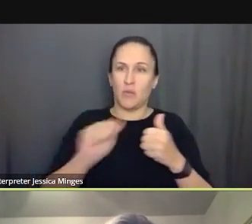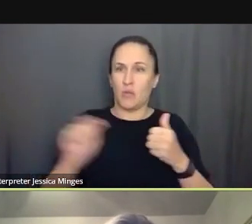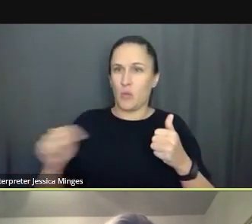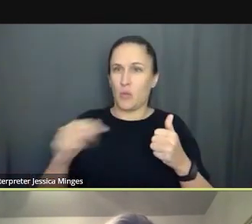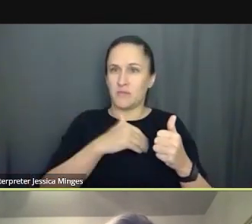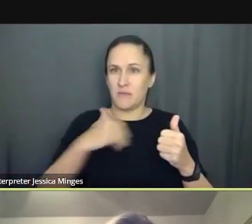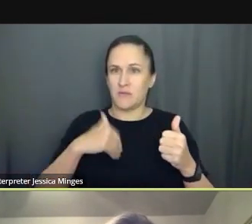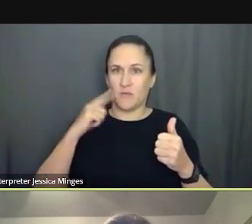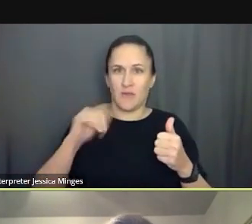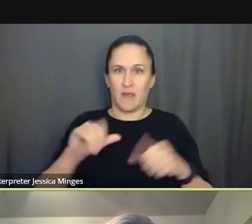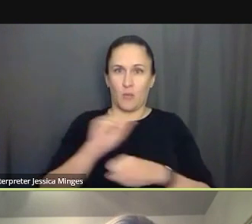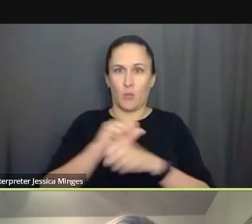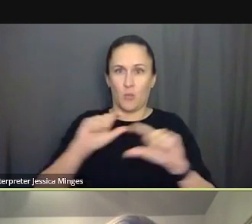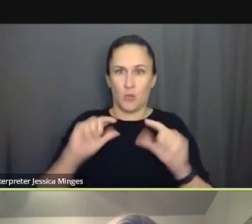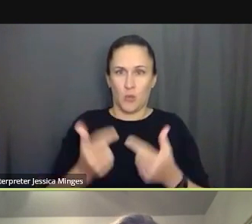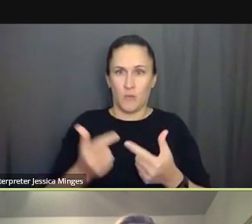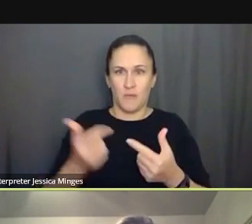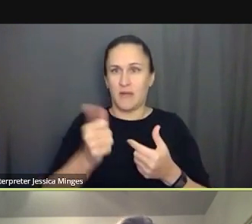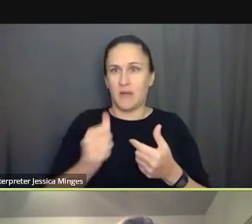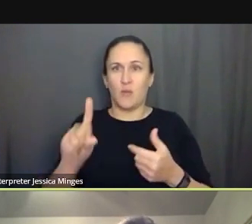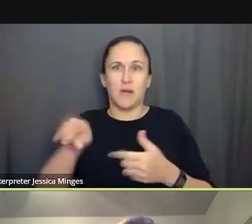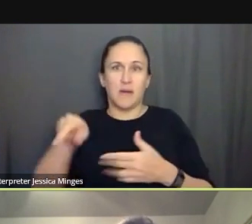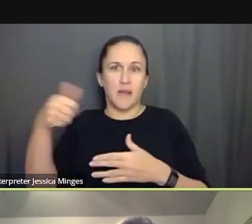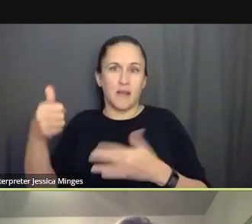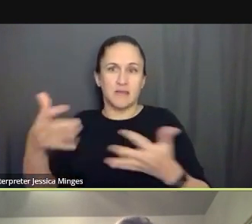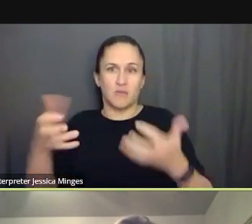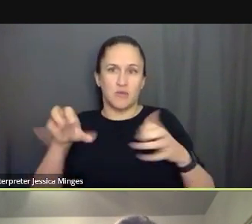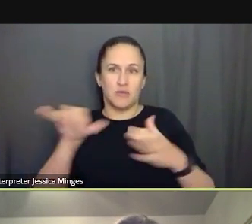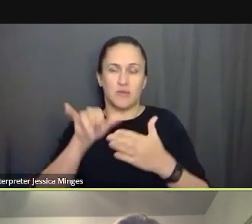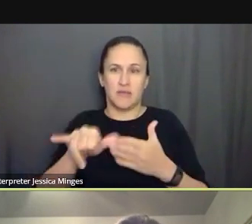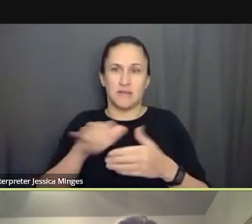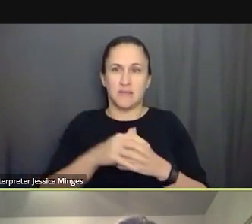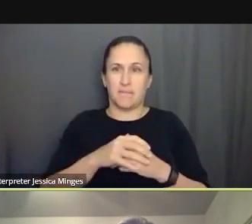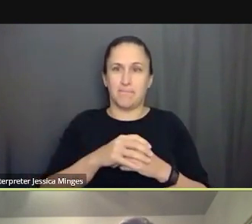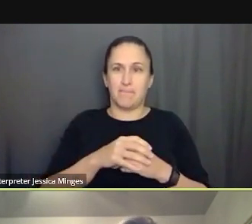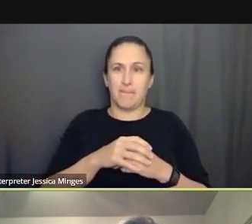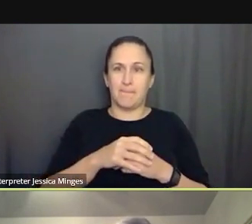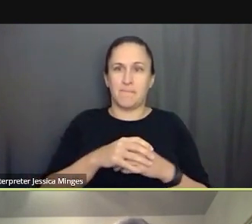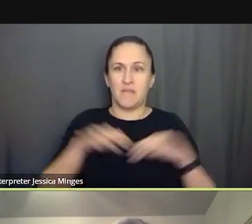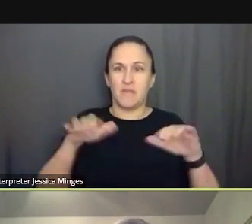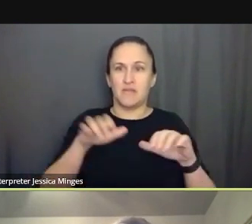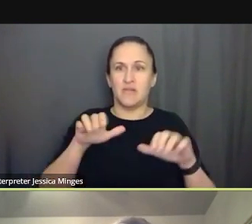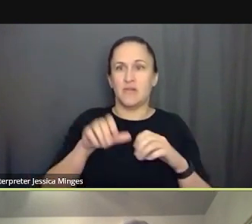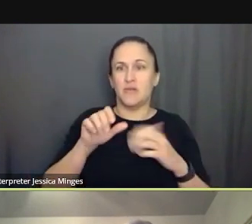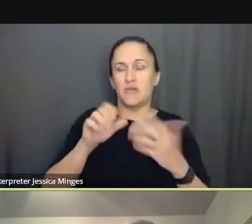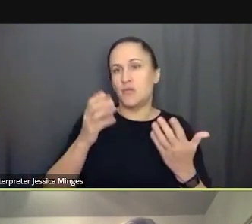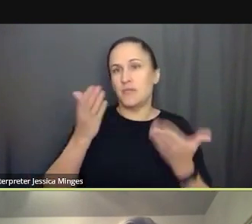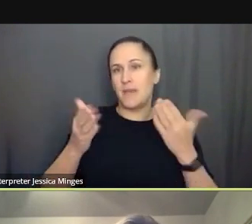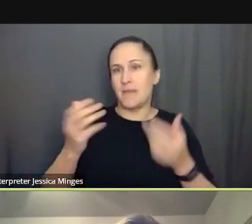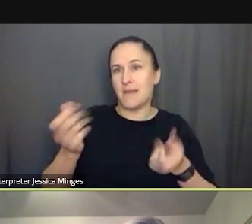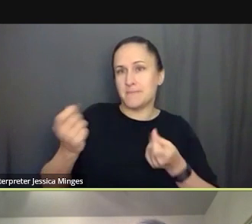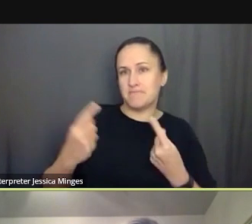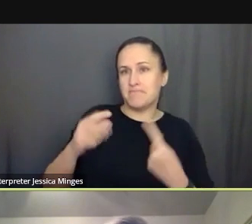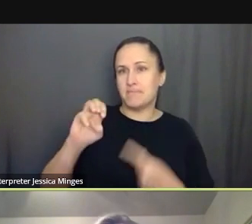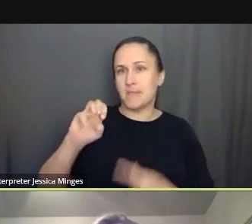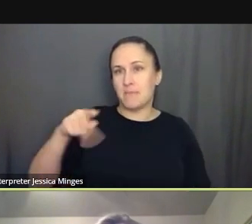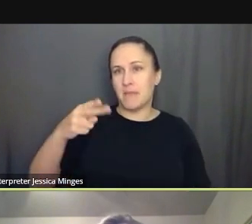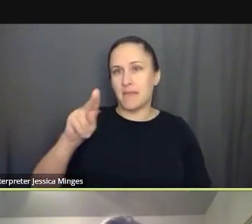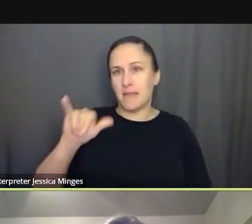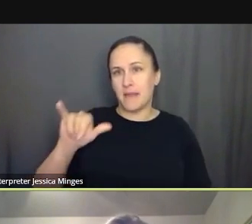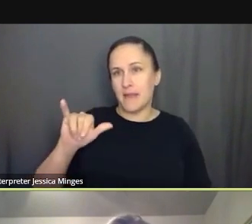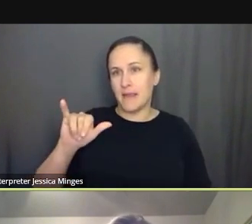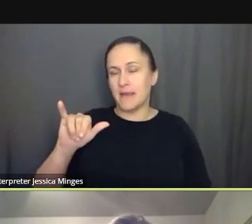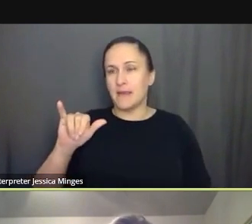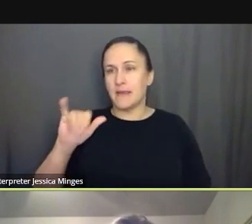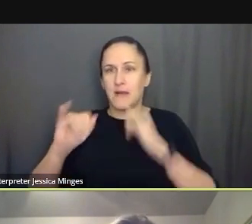the work group and anyone else that wanted to do this, to do, if you will, some empathy interviewing or freelancey